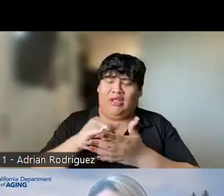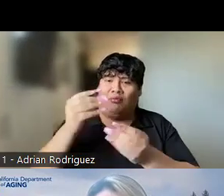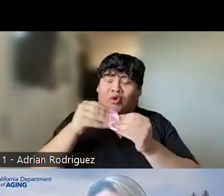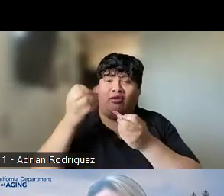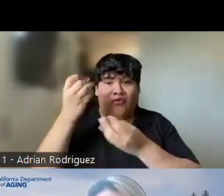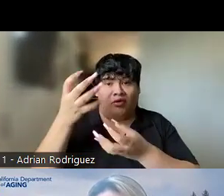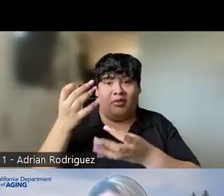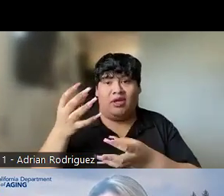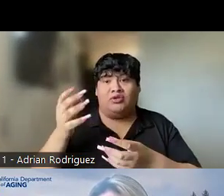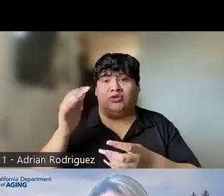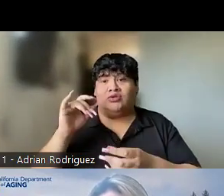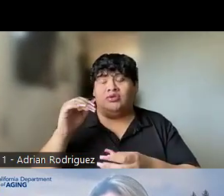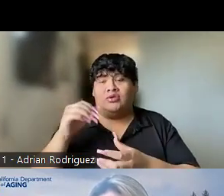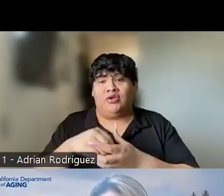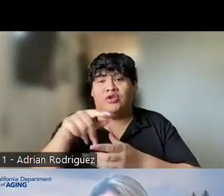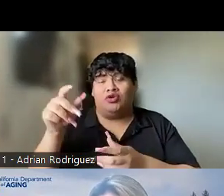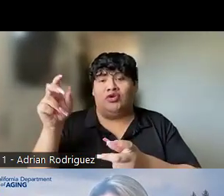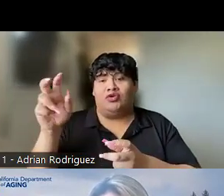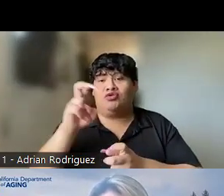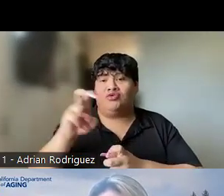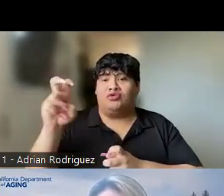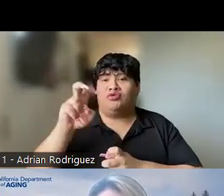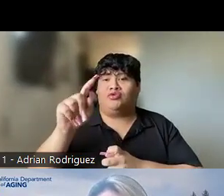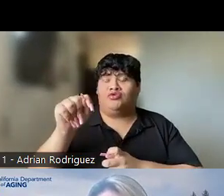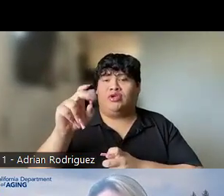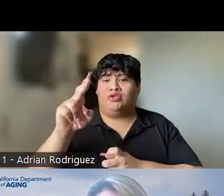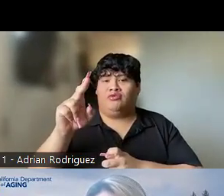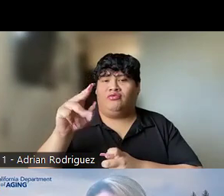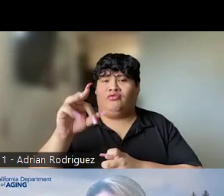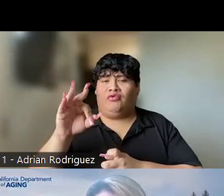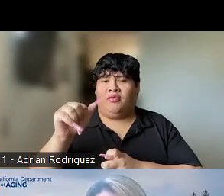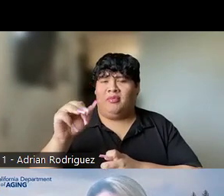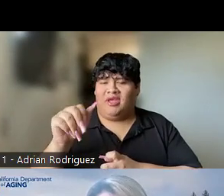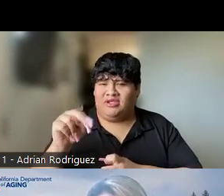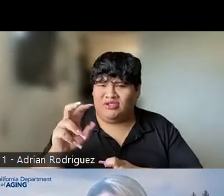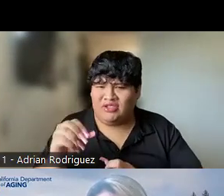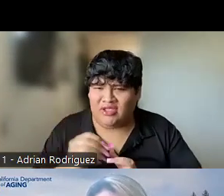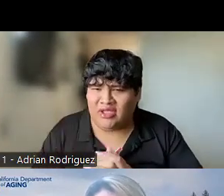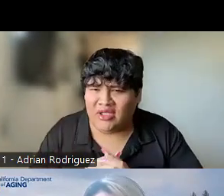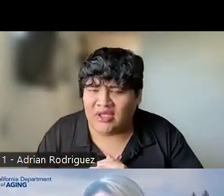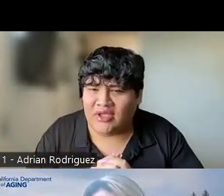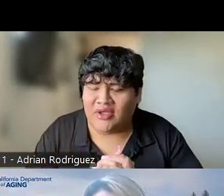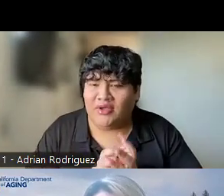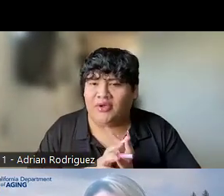part of its Rural Health Transformation Initiative. And HCI was